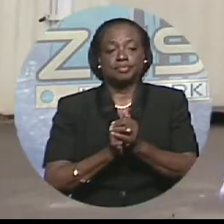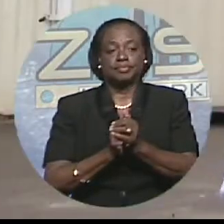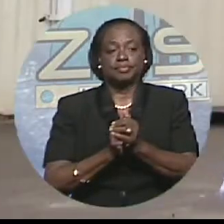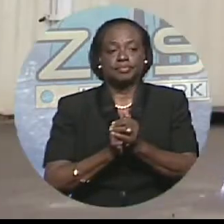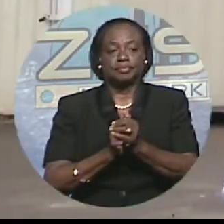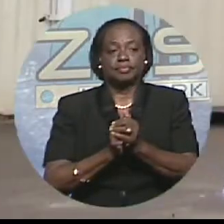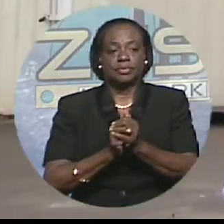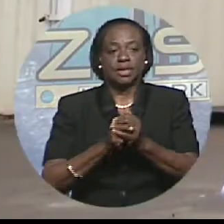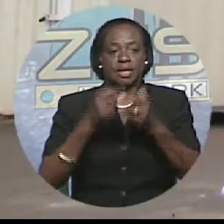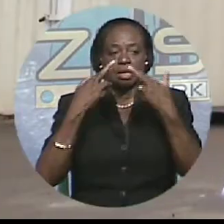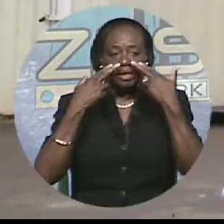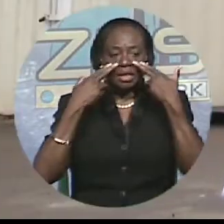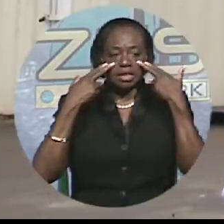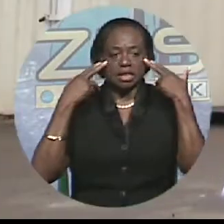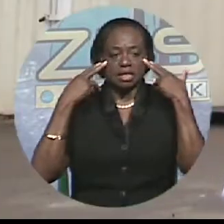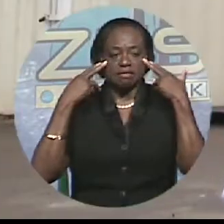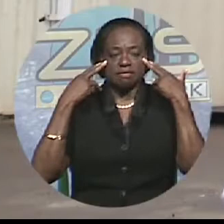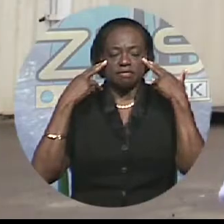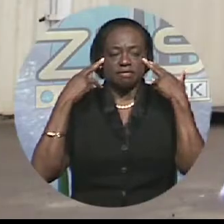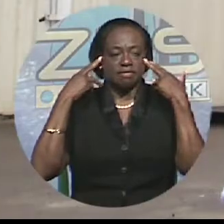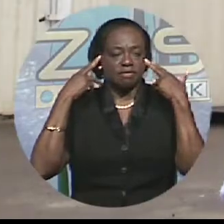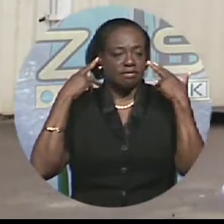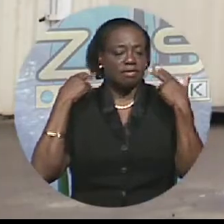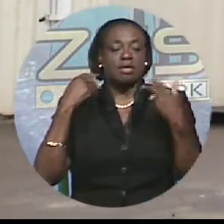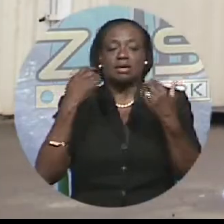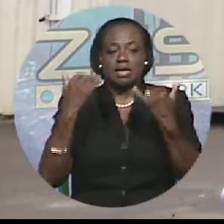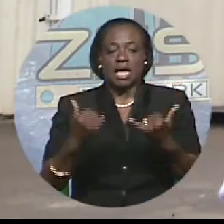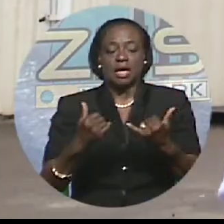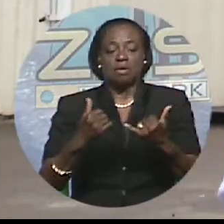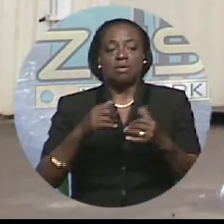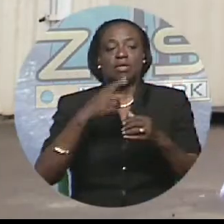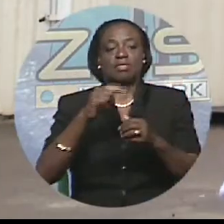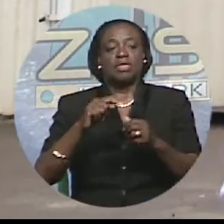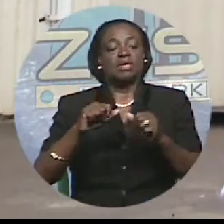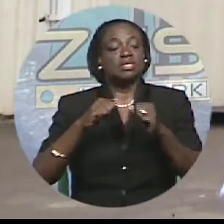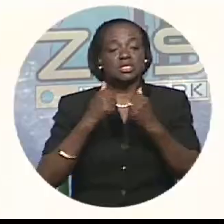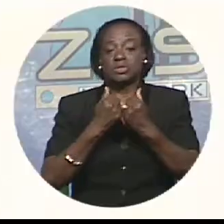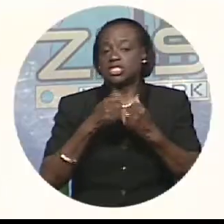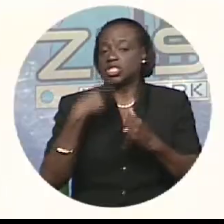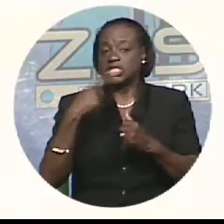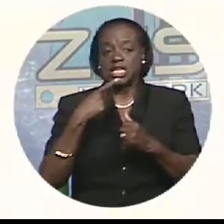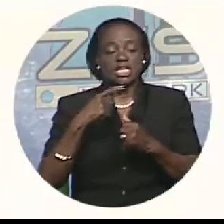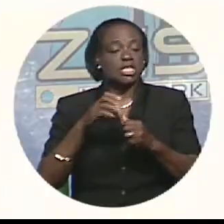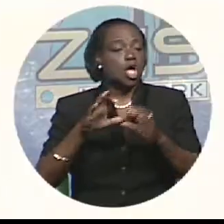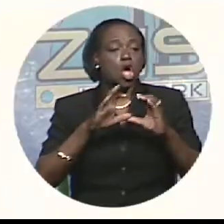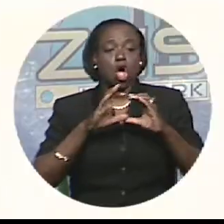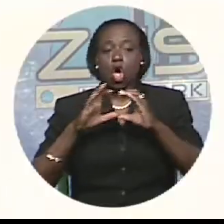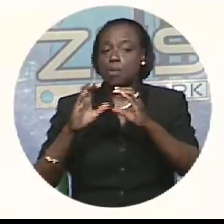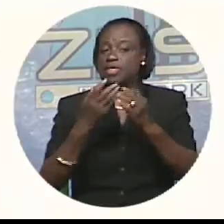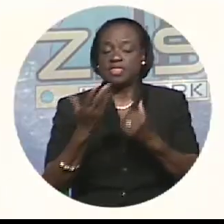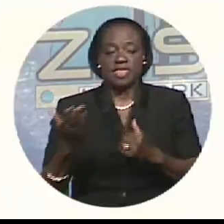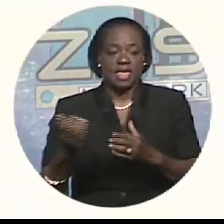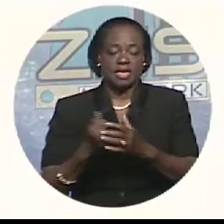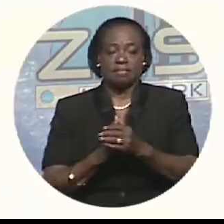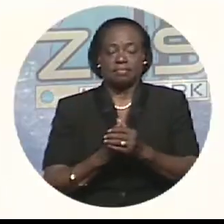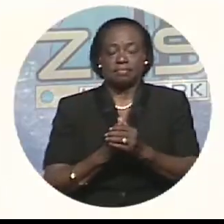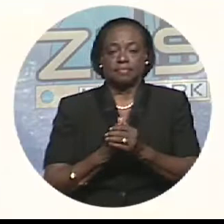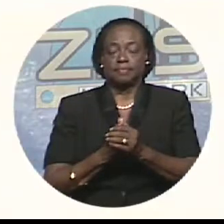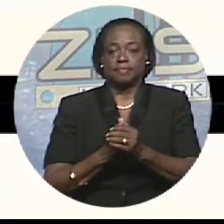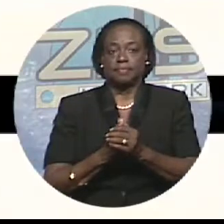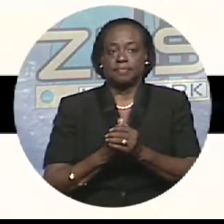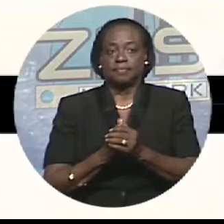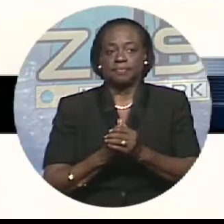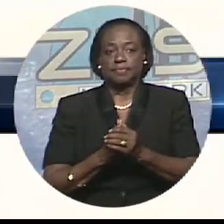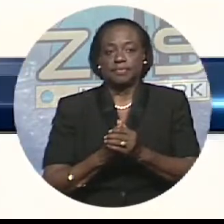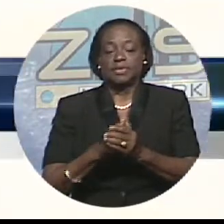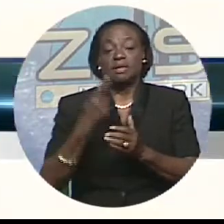Now, theft here at the New Providence Softball Association's field has become a common occurrence. Just before the ECAS tournament, we had the same problem